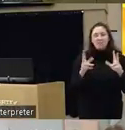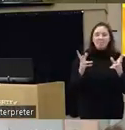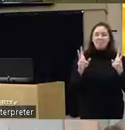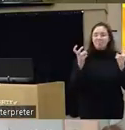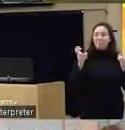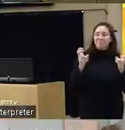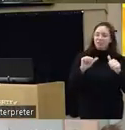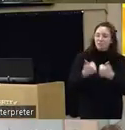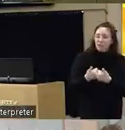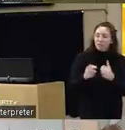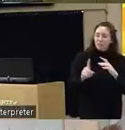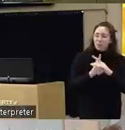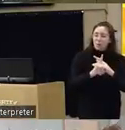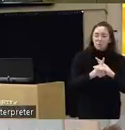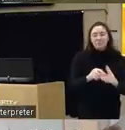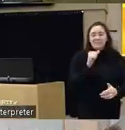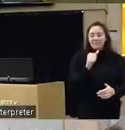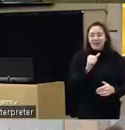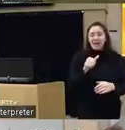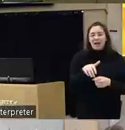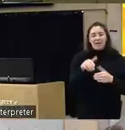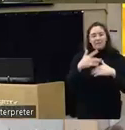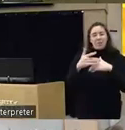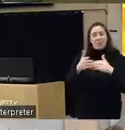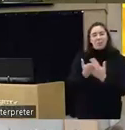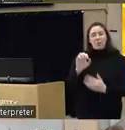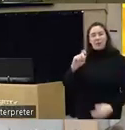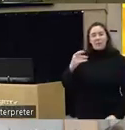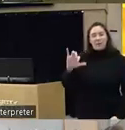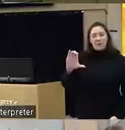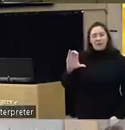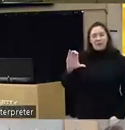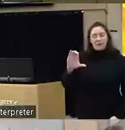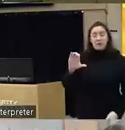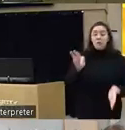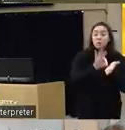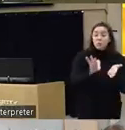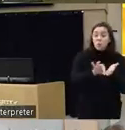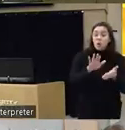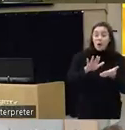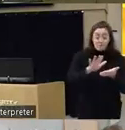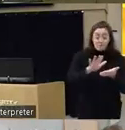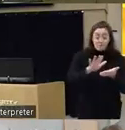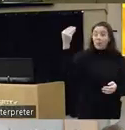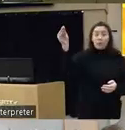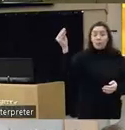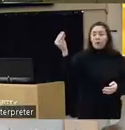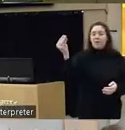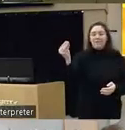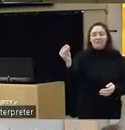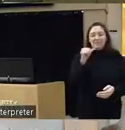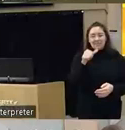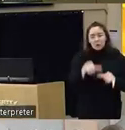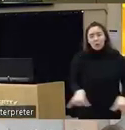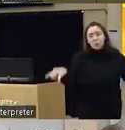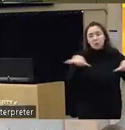naturally available in our Epic. So the scores exist on paper somewhere. It's also not routinely part